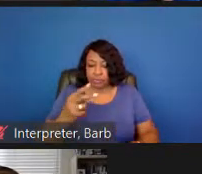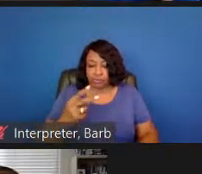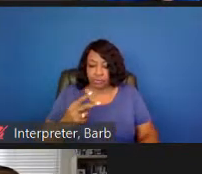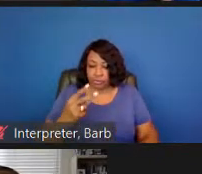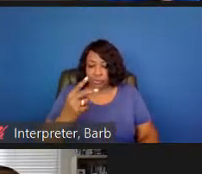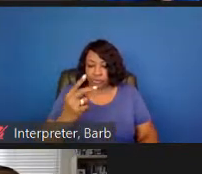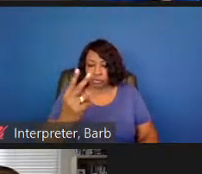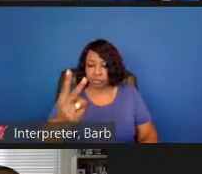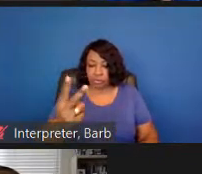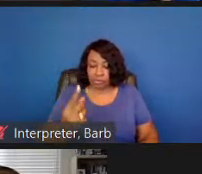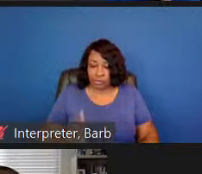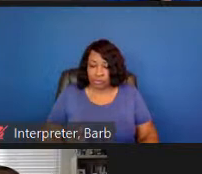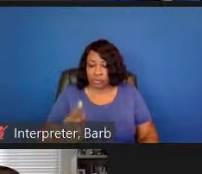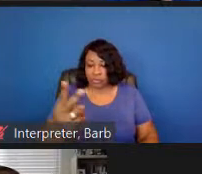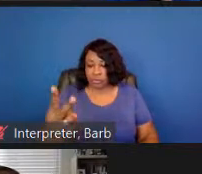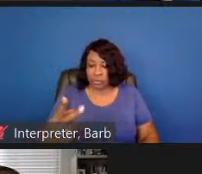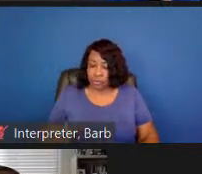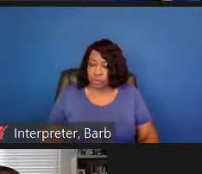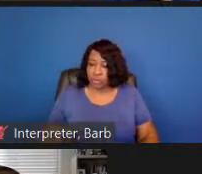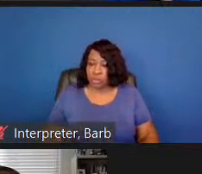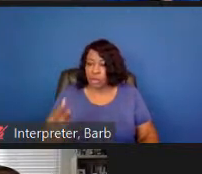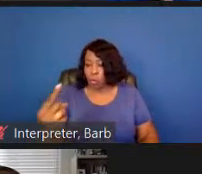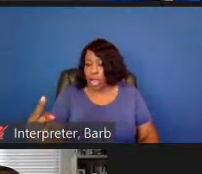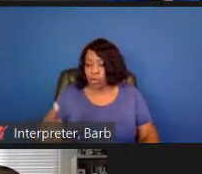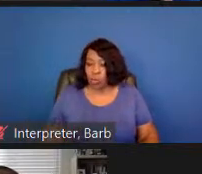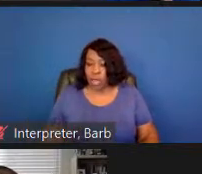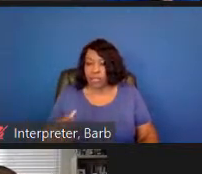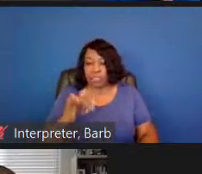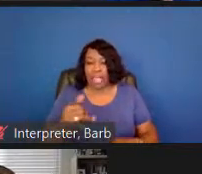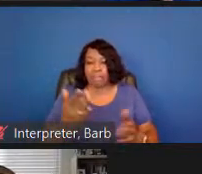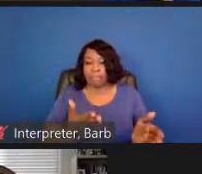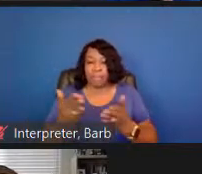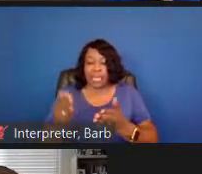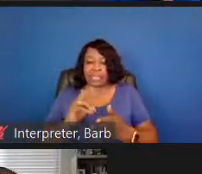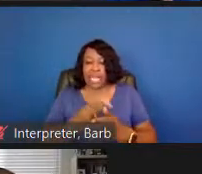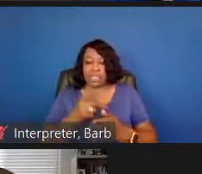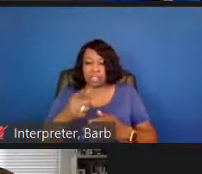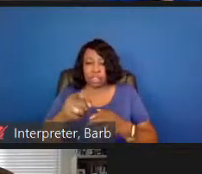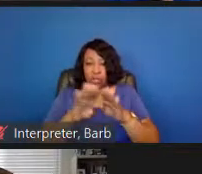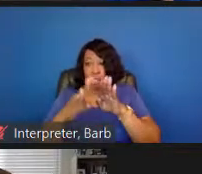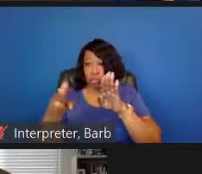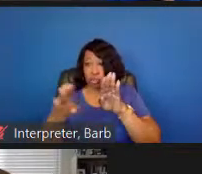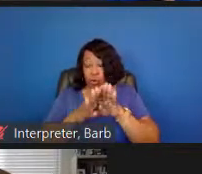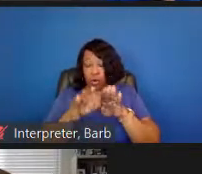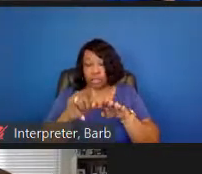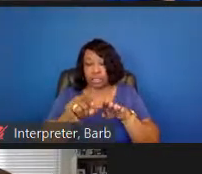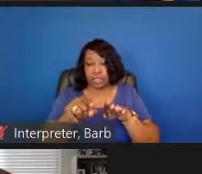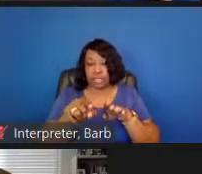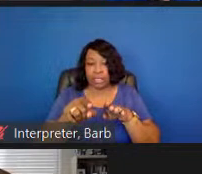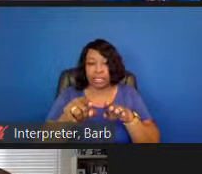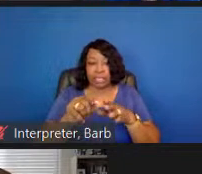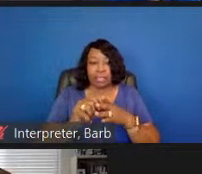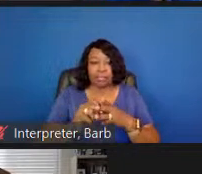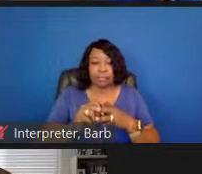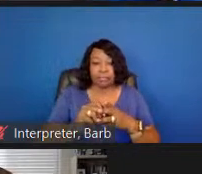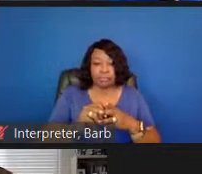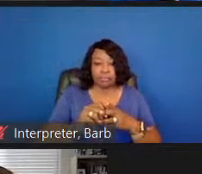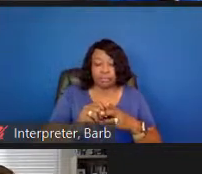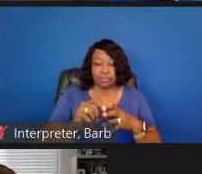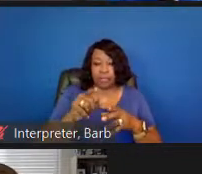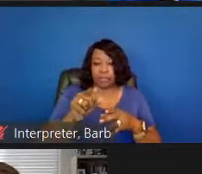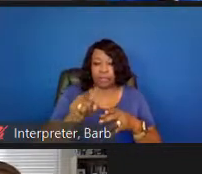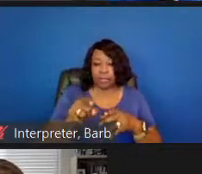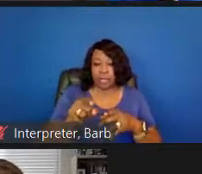and then a 1 and a 1. So that brings us up to the doors. Right before the number 3 and 4 doors, there's